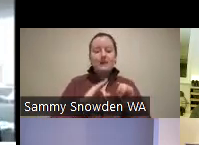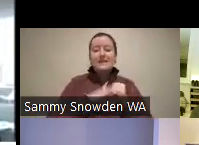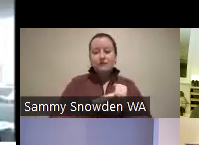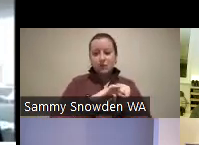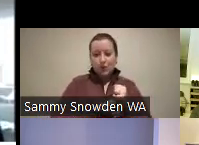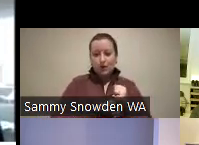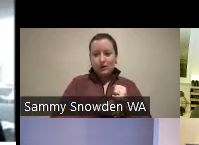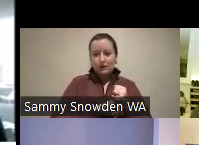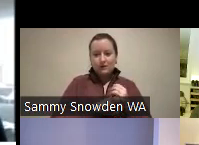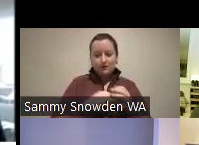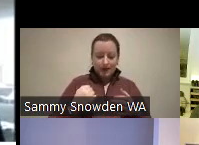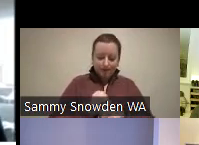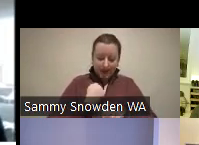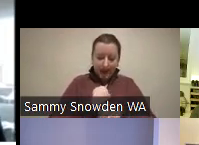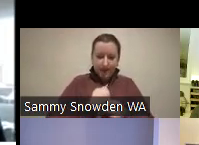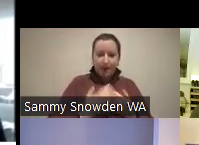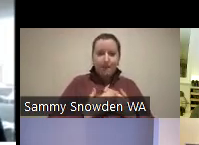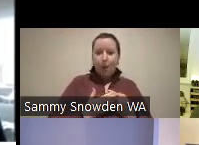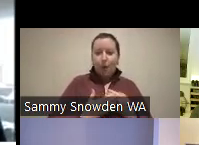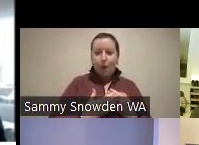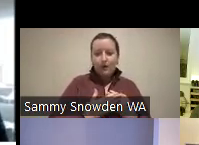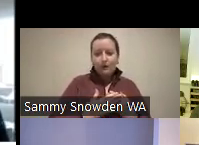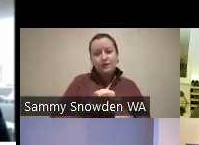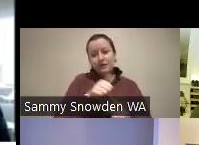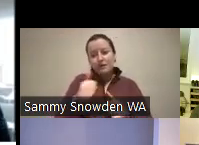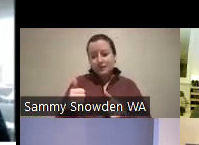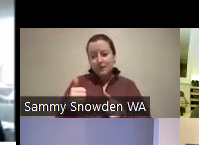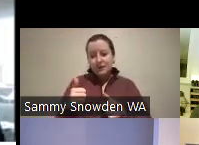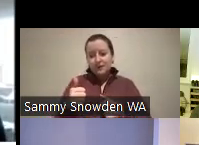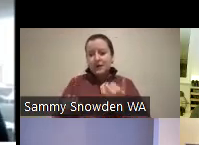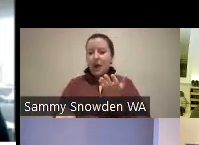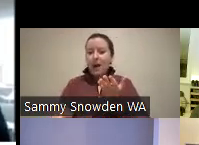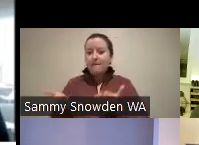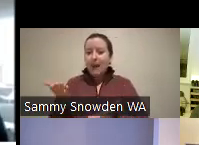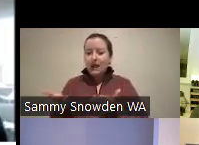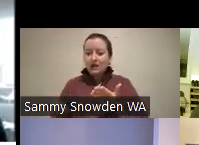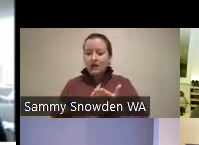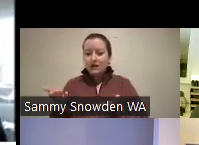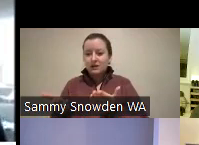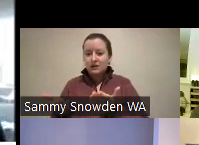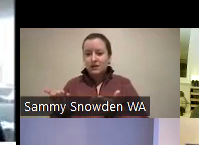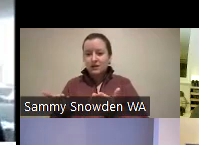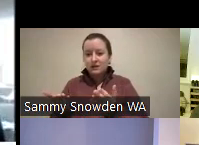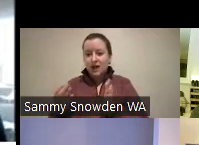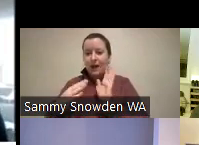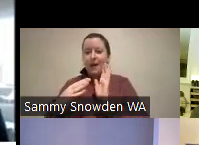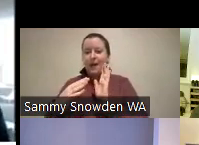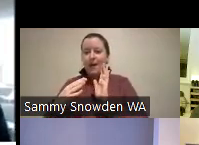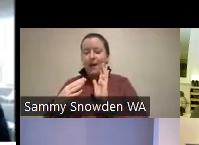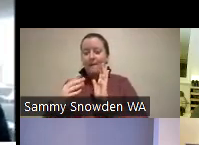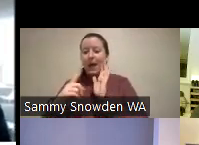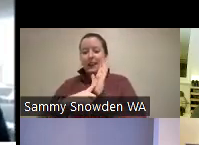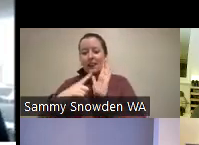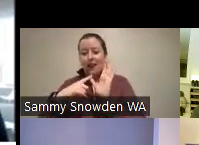not, then these are some of the top oils to help with serotonin and melatonin production. So you've got bergamot, wild orange, lemon and lavender